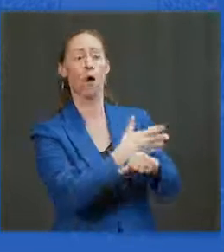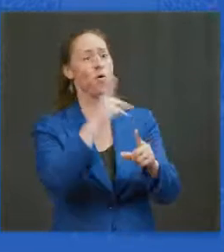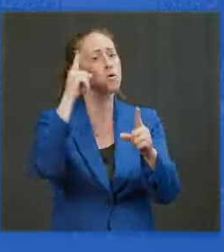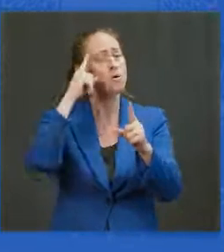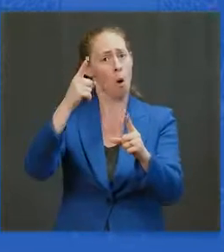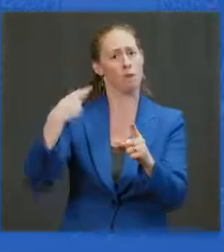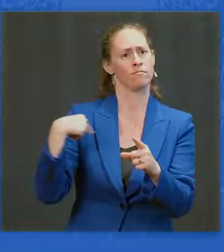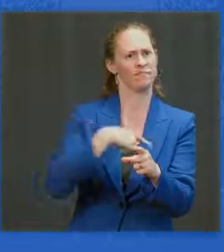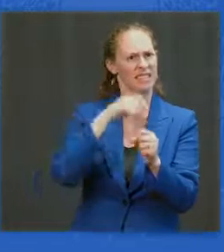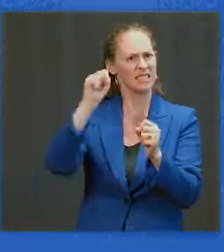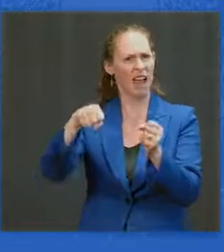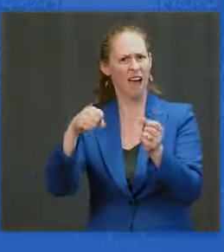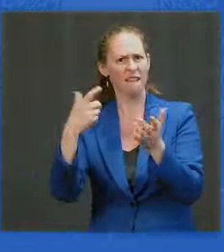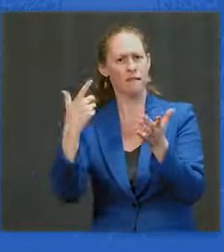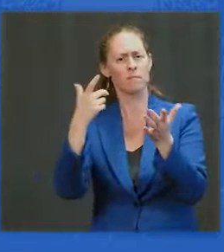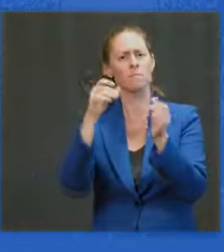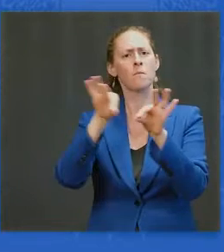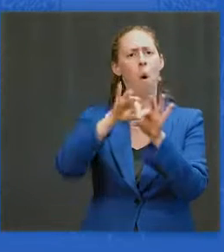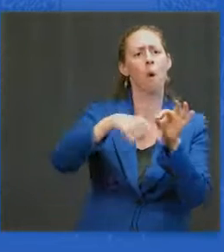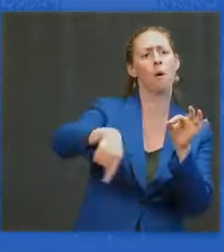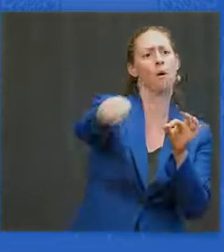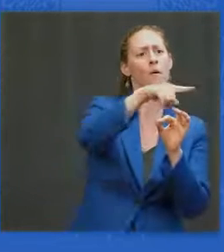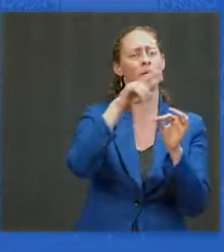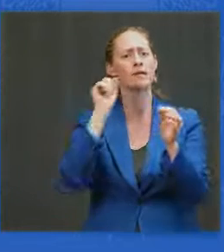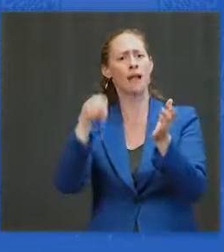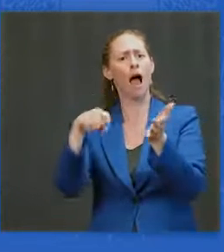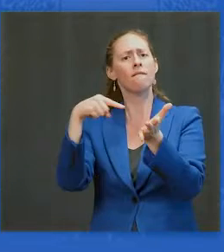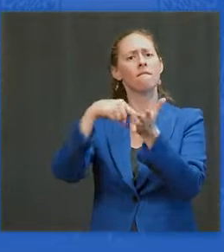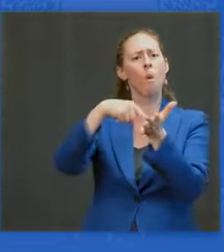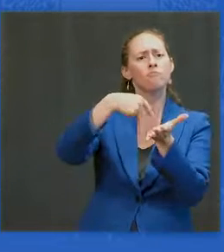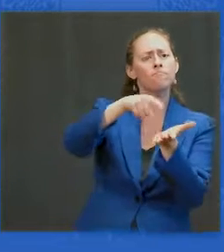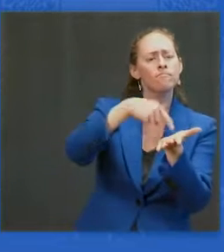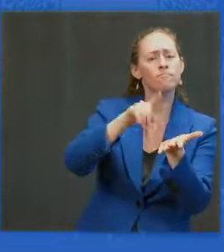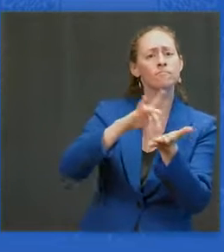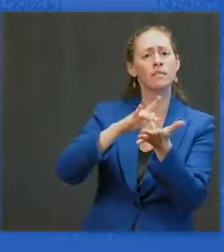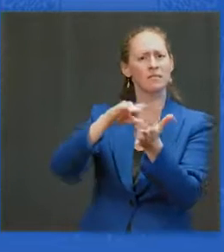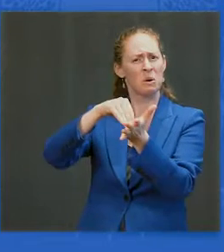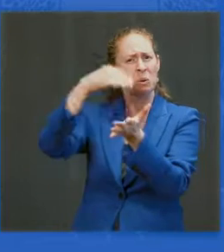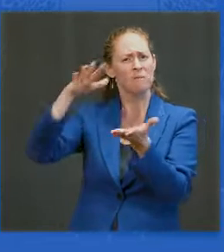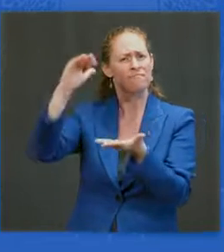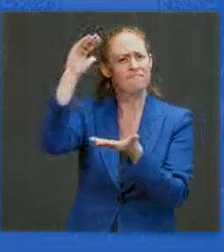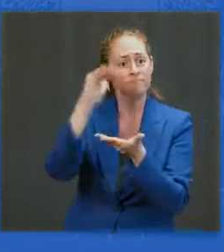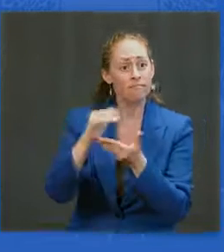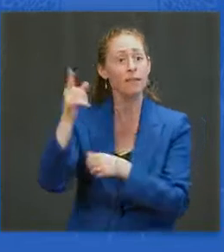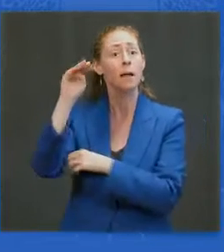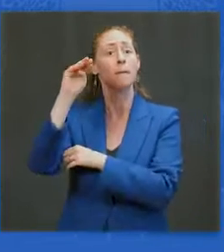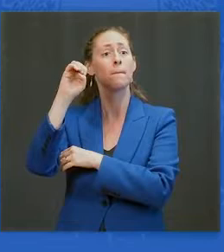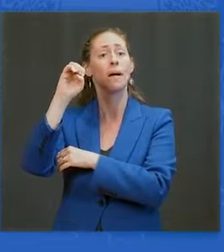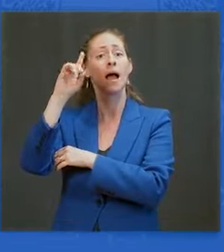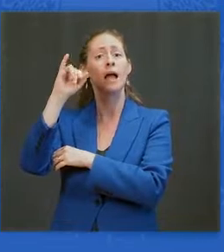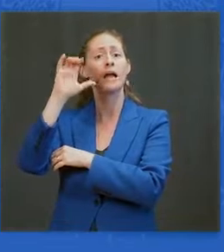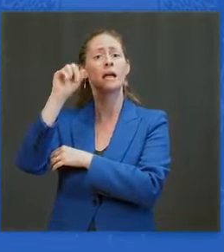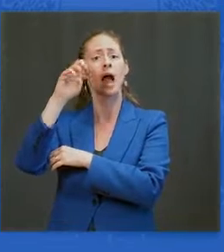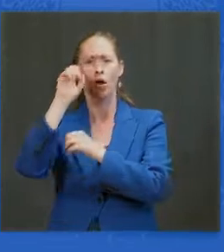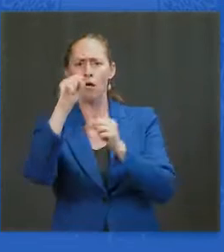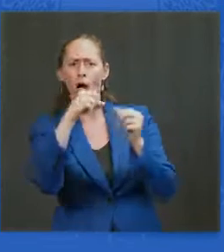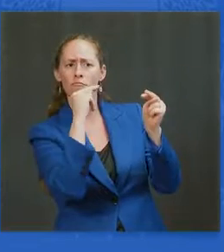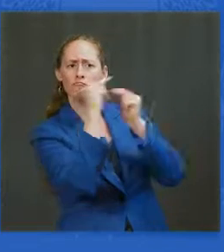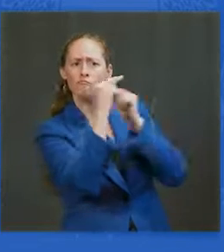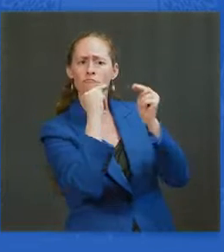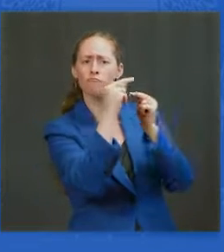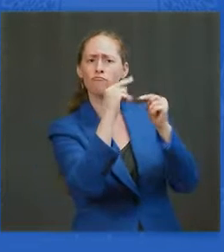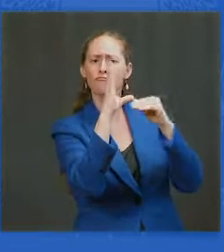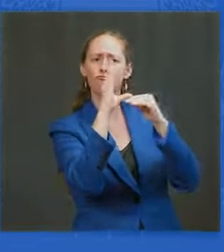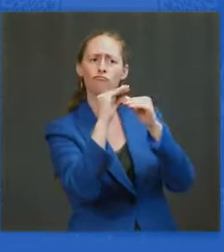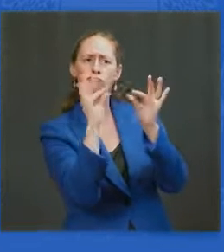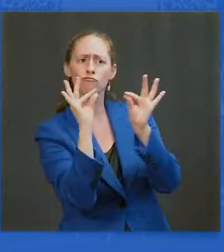by giving Medicare the power to negotiate lower prices for drugs, make elder care more affordable, provide 2 years of